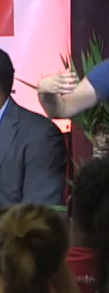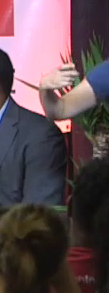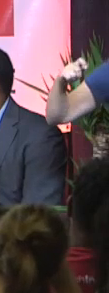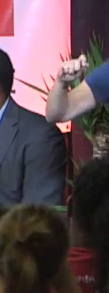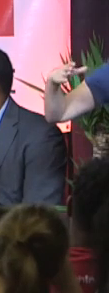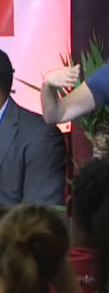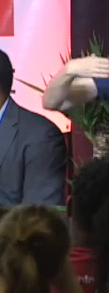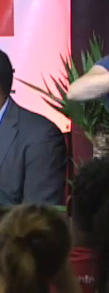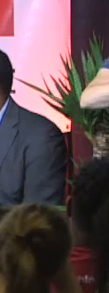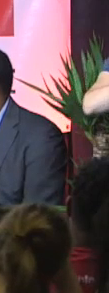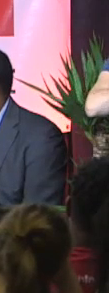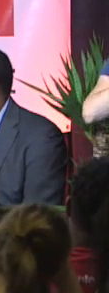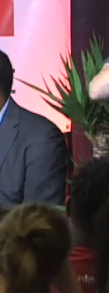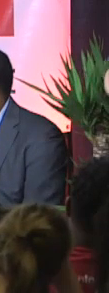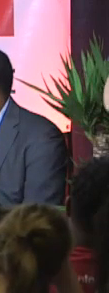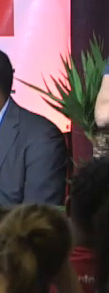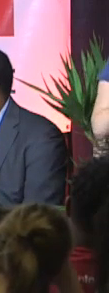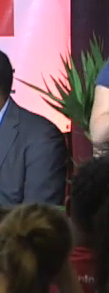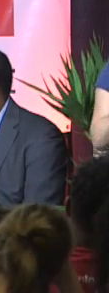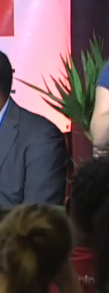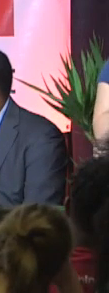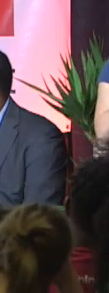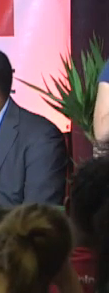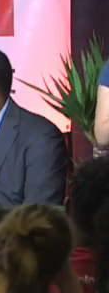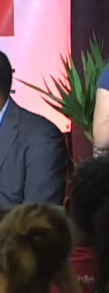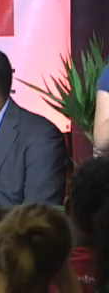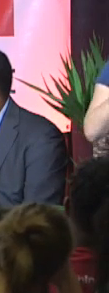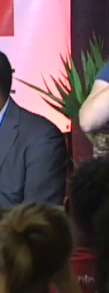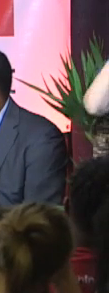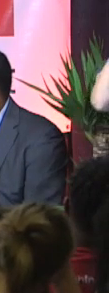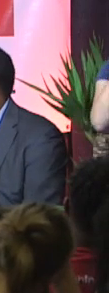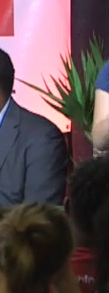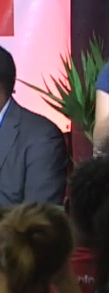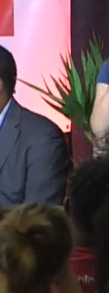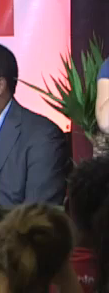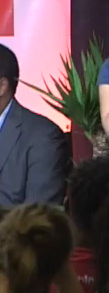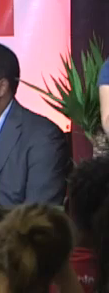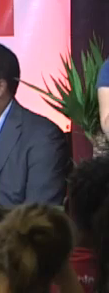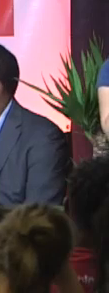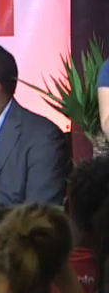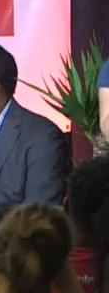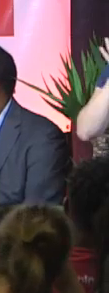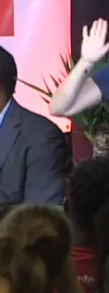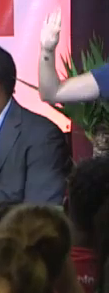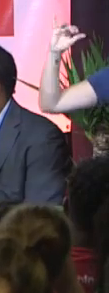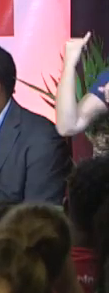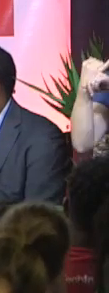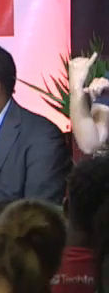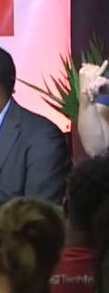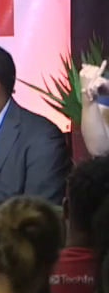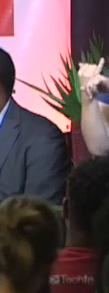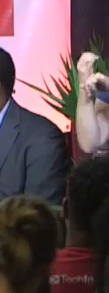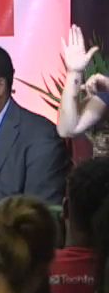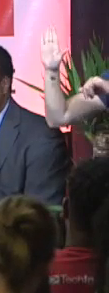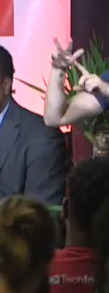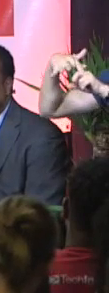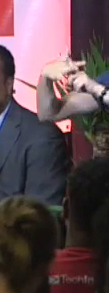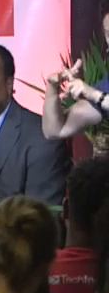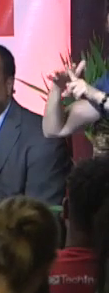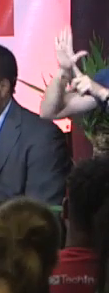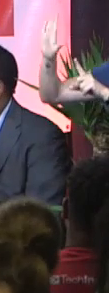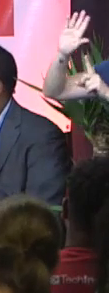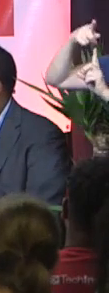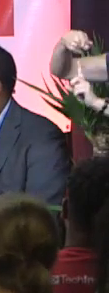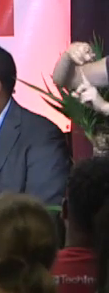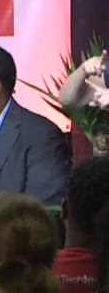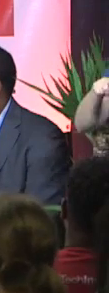we're never going to be able to start by saying your goals are wrong, because that's their institutional context and their goals. But I